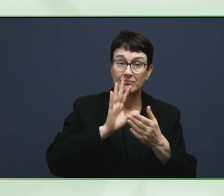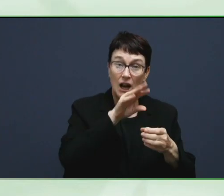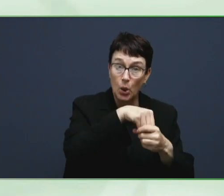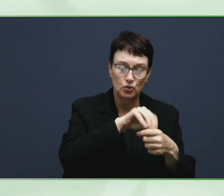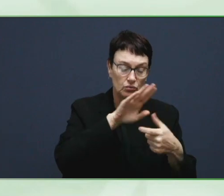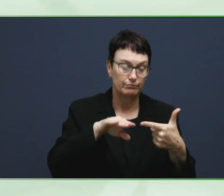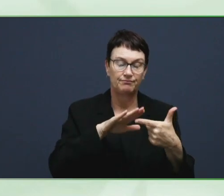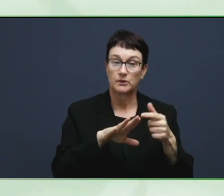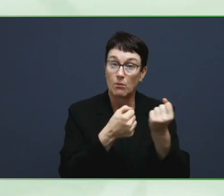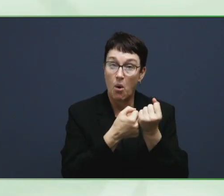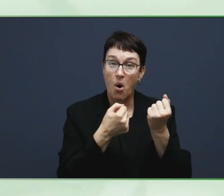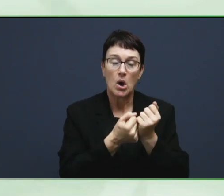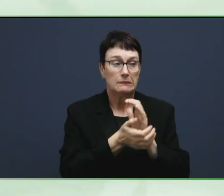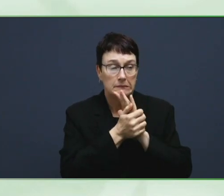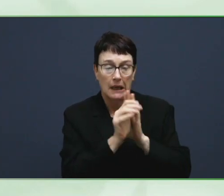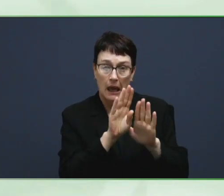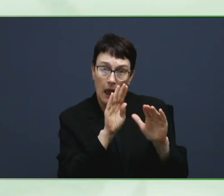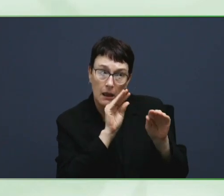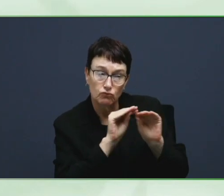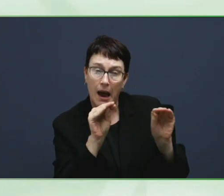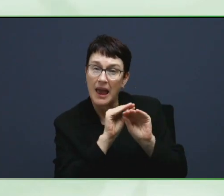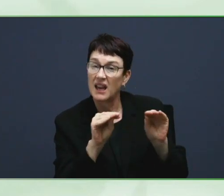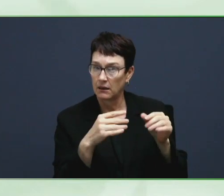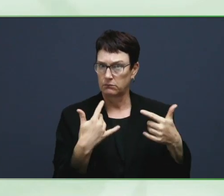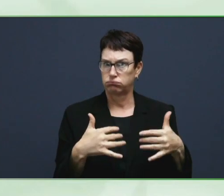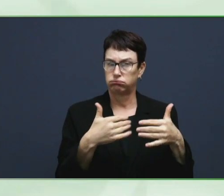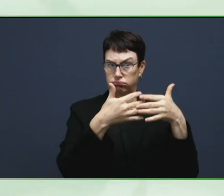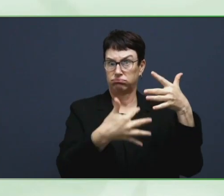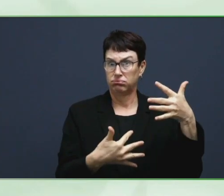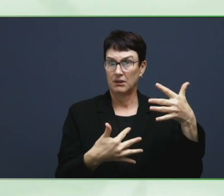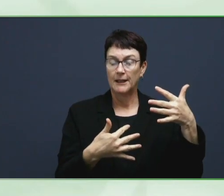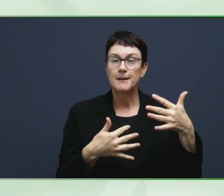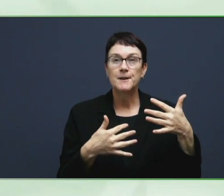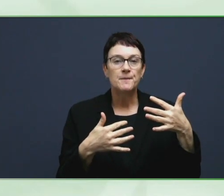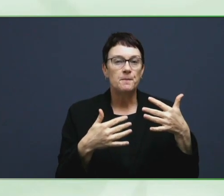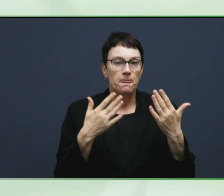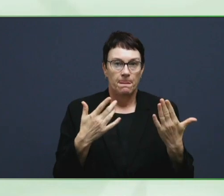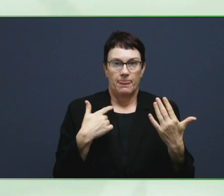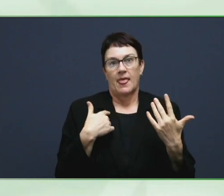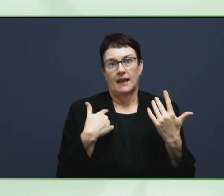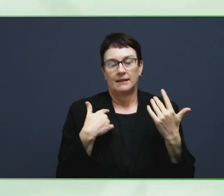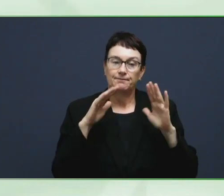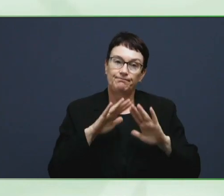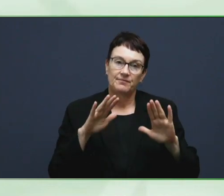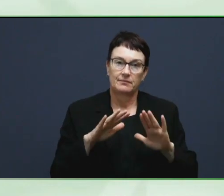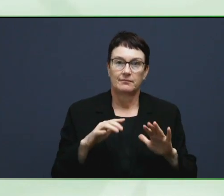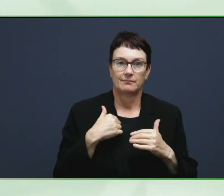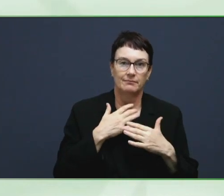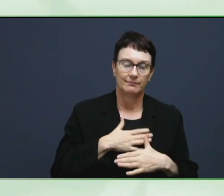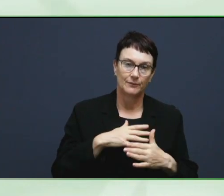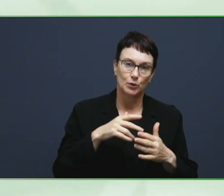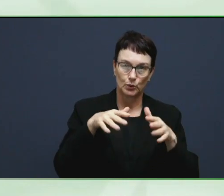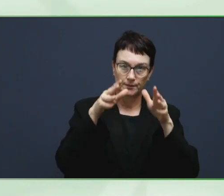skilling and training. And now I think what we've been waiting for is hearing from the most important perspective on this